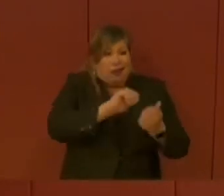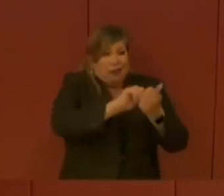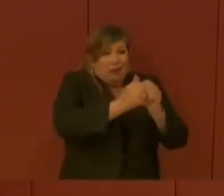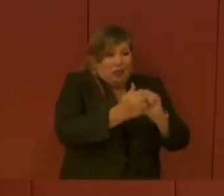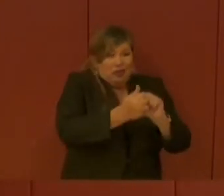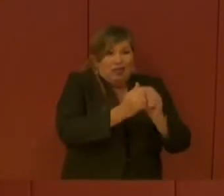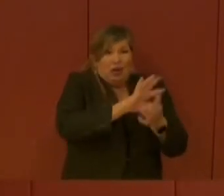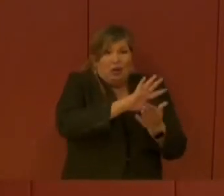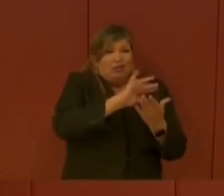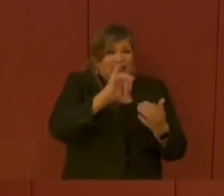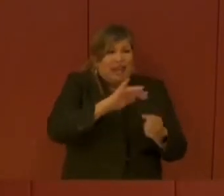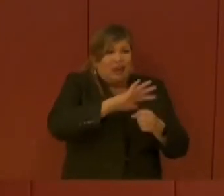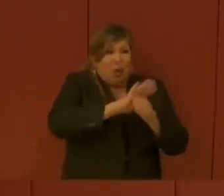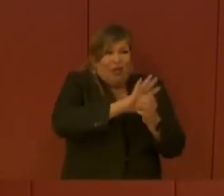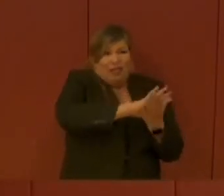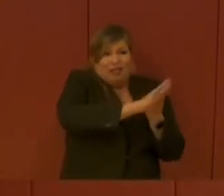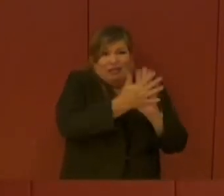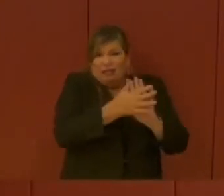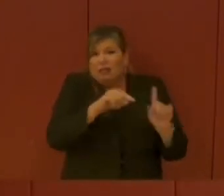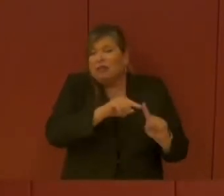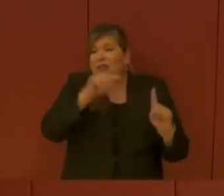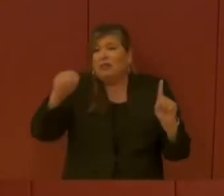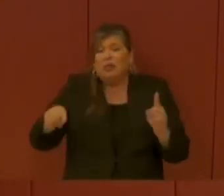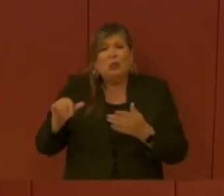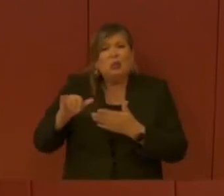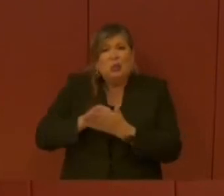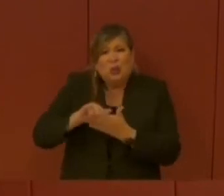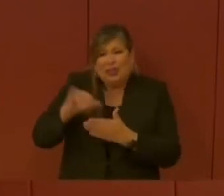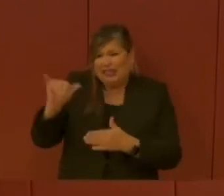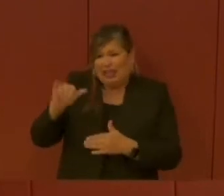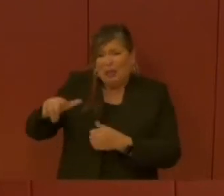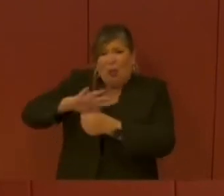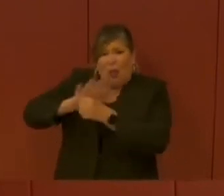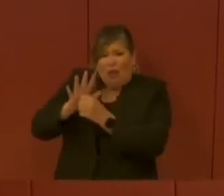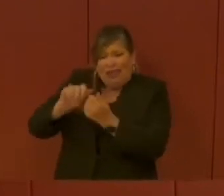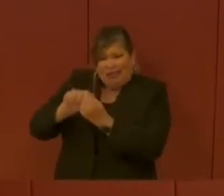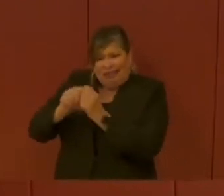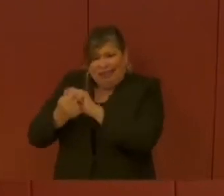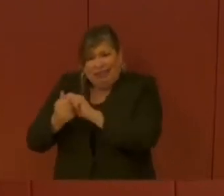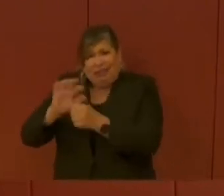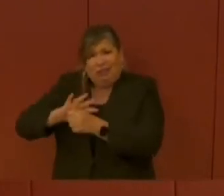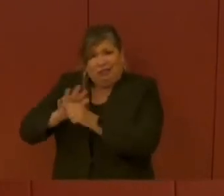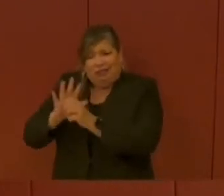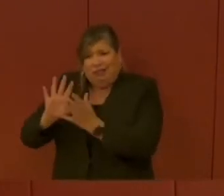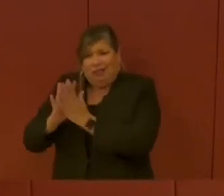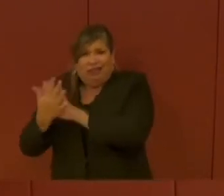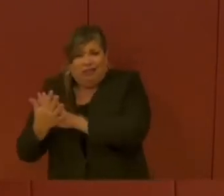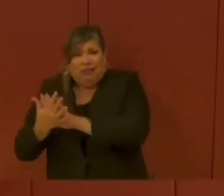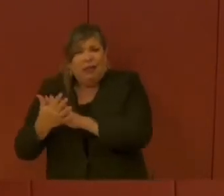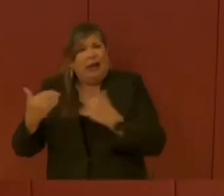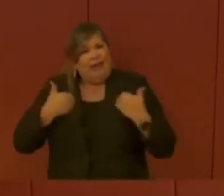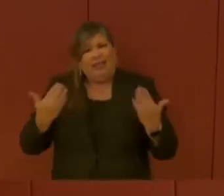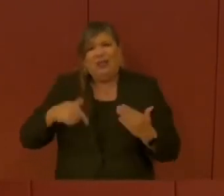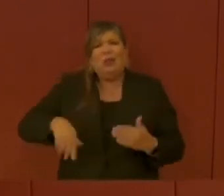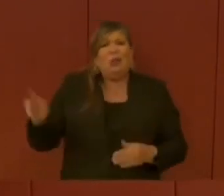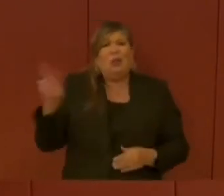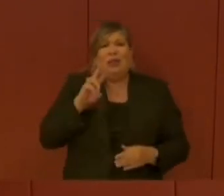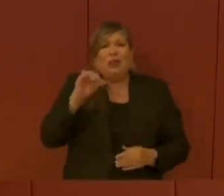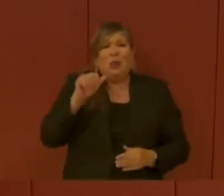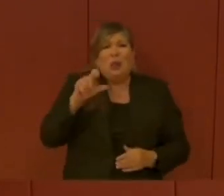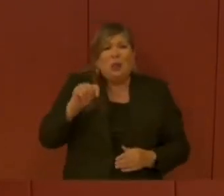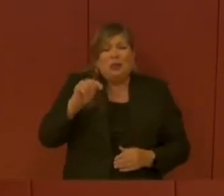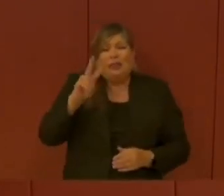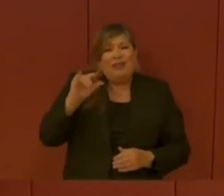two mutations, or rather variants. They're very similar, what we refer to as the West Coast variants. And we, of